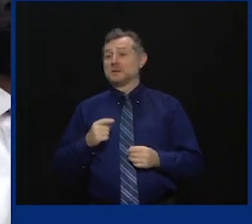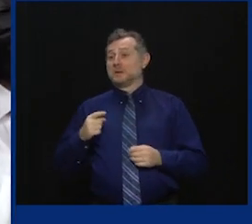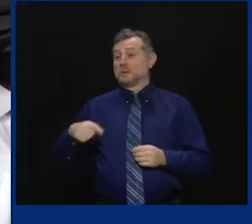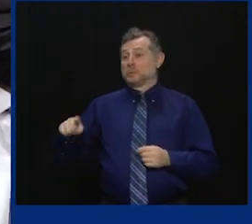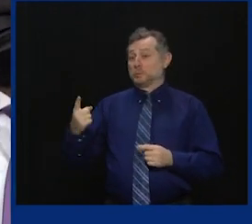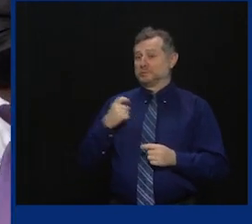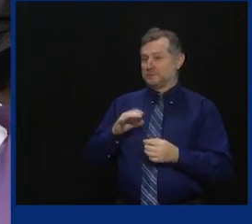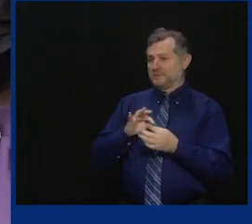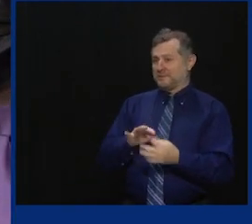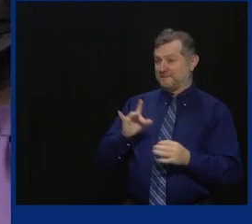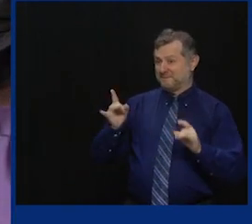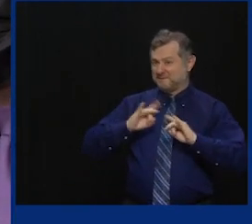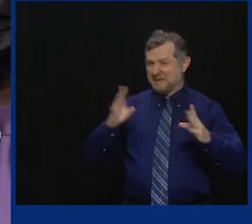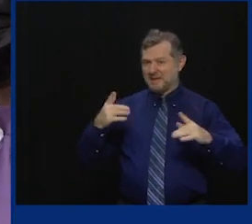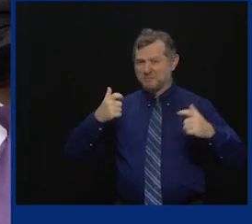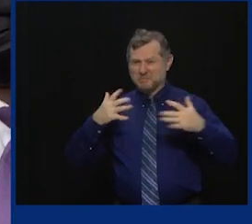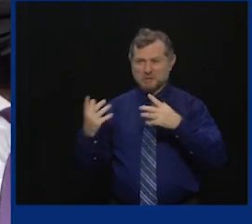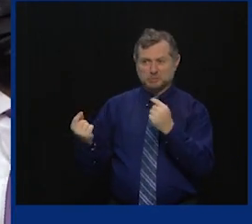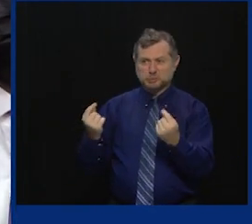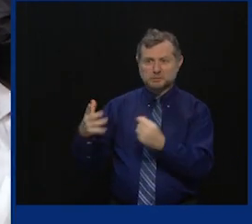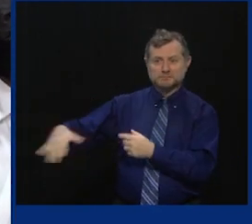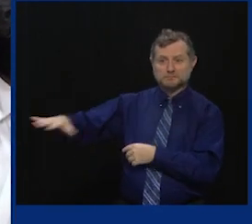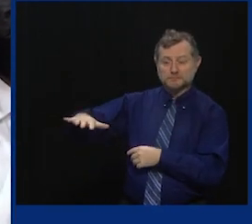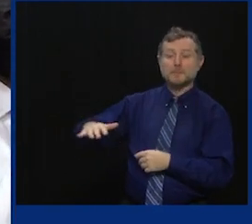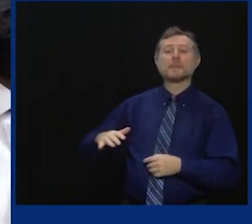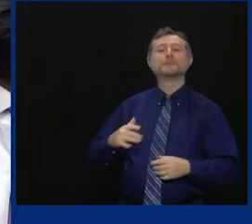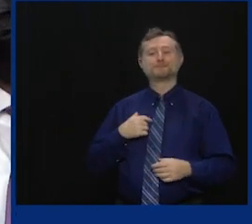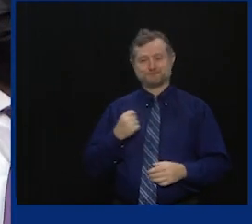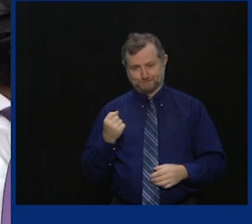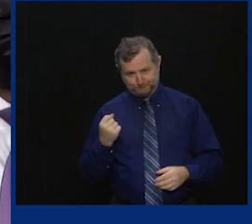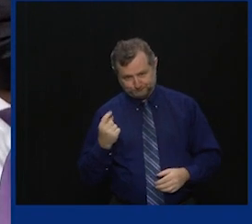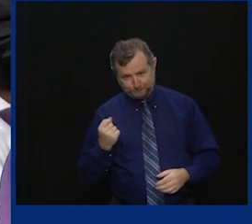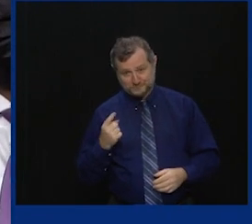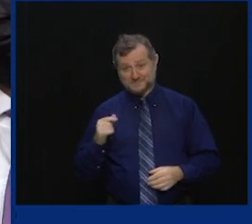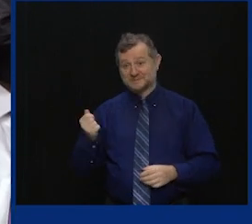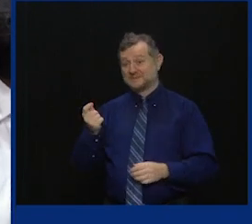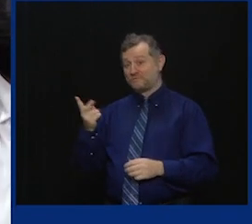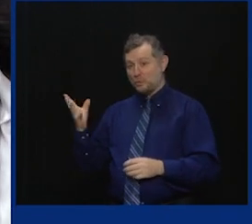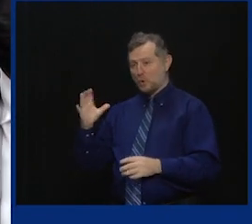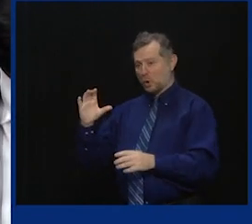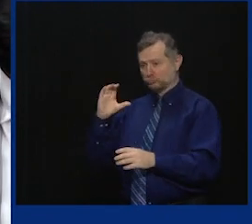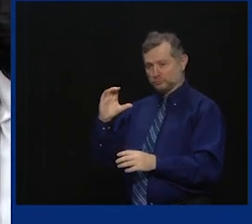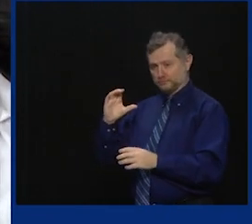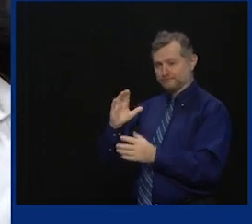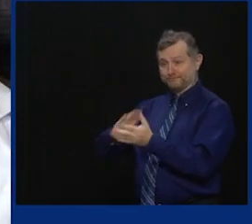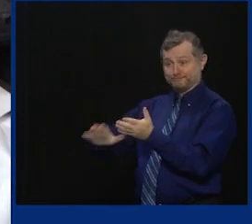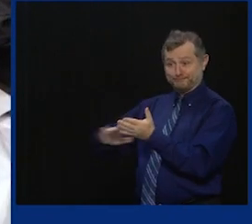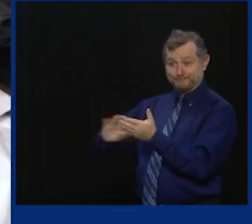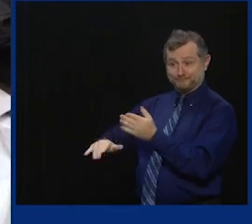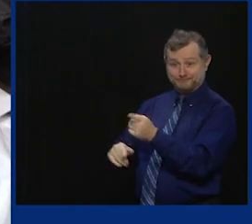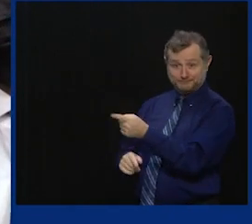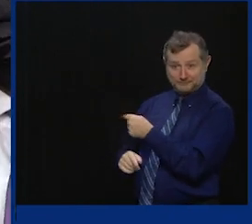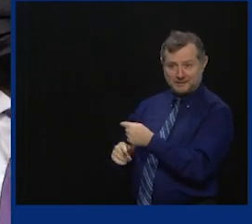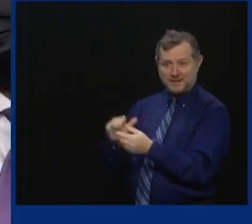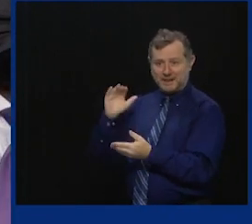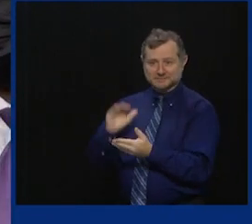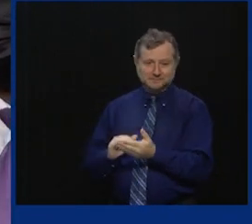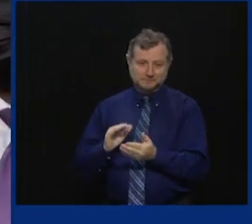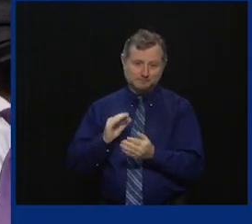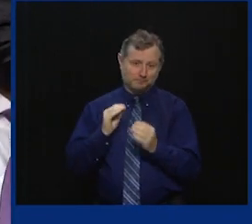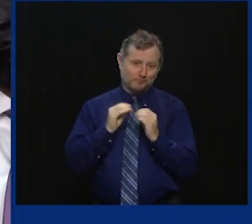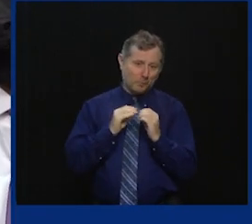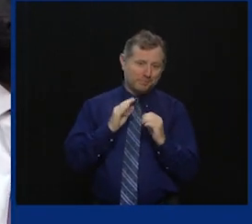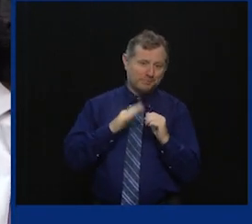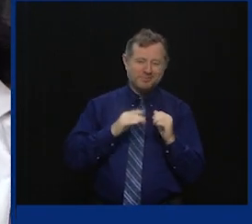When we get these few hundred people out, between less is more and the other things we're going to do, that is going